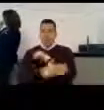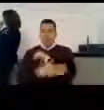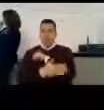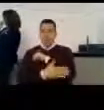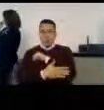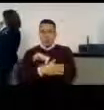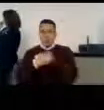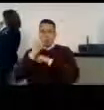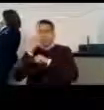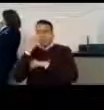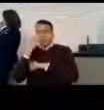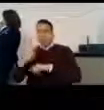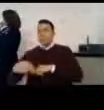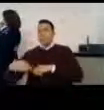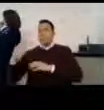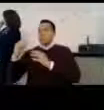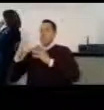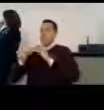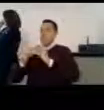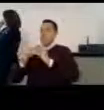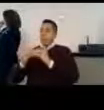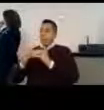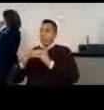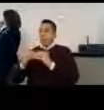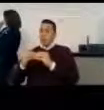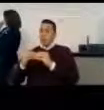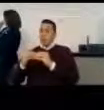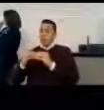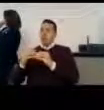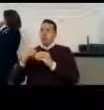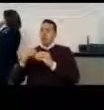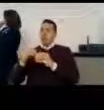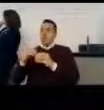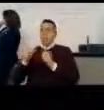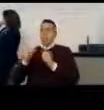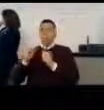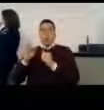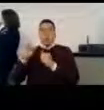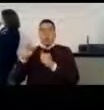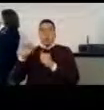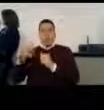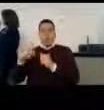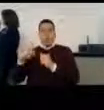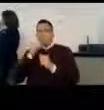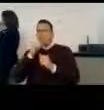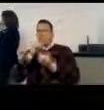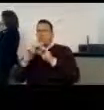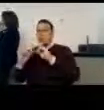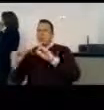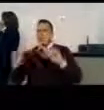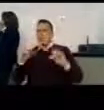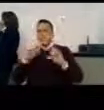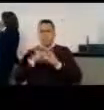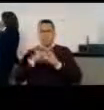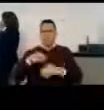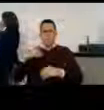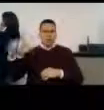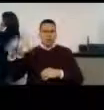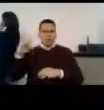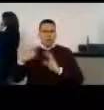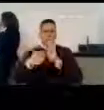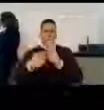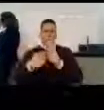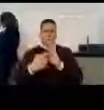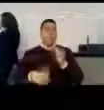have the highest number of IEPs, it's not consistent throughout our district, right? So one of the highest places in where there